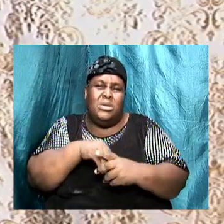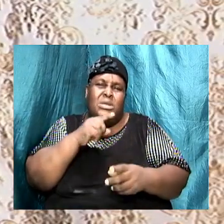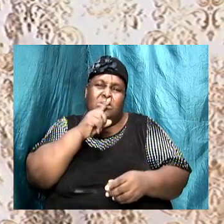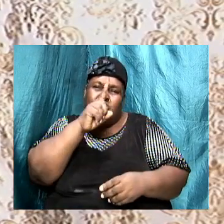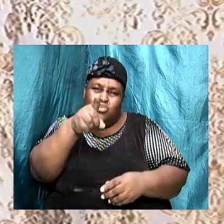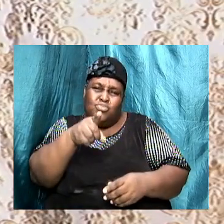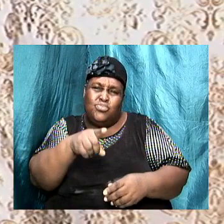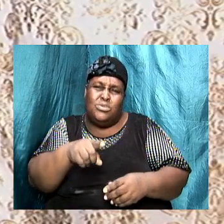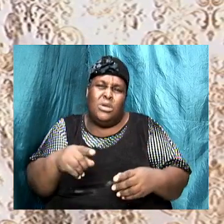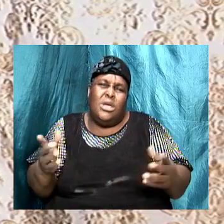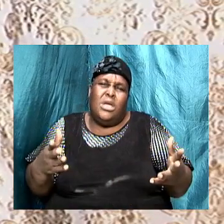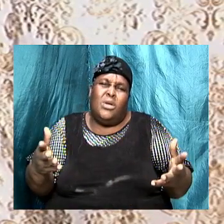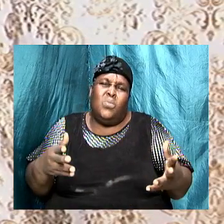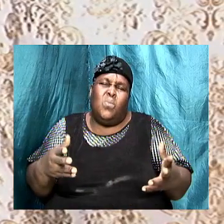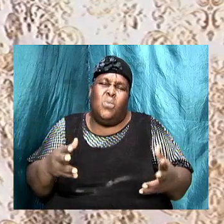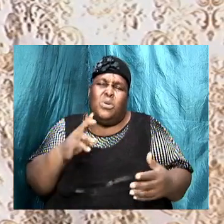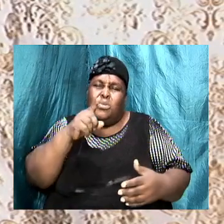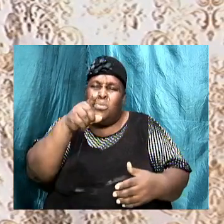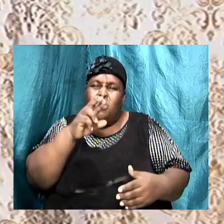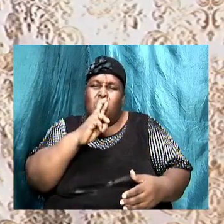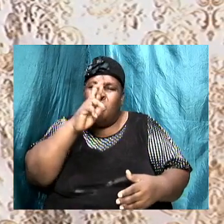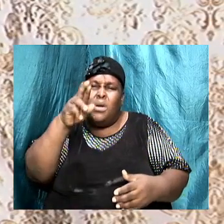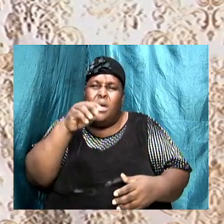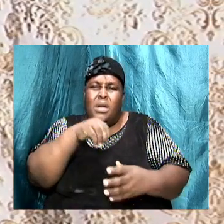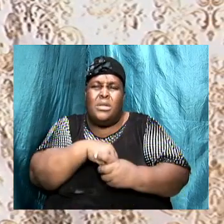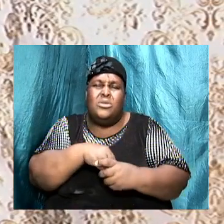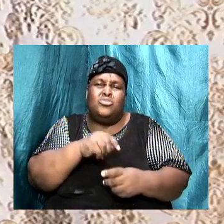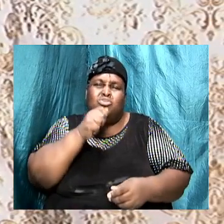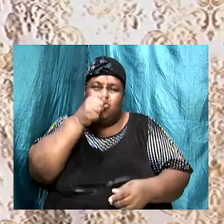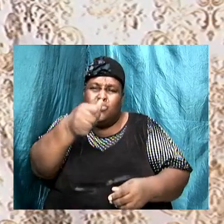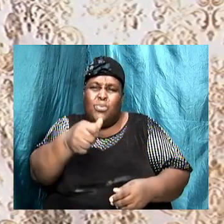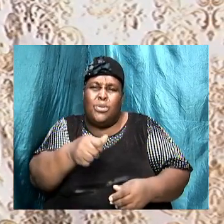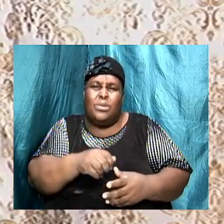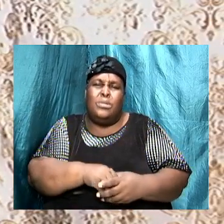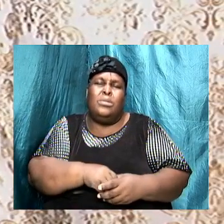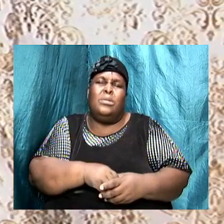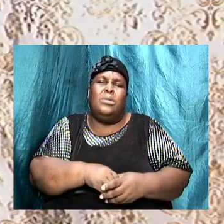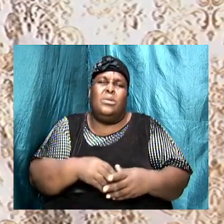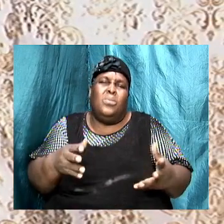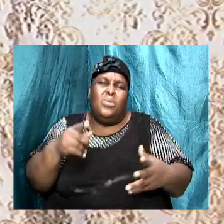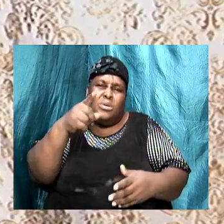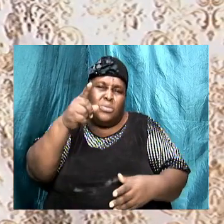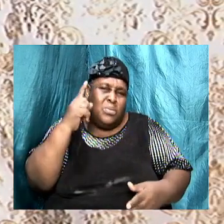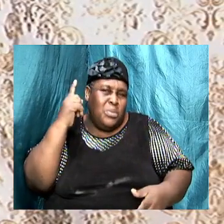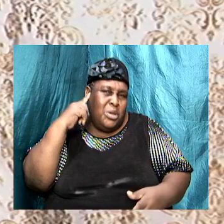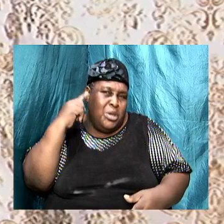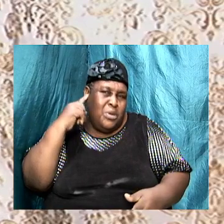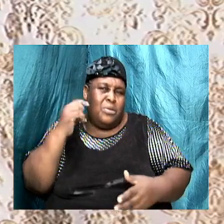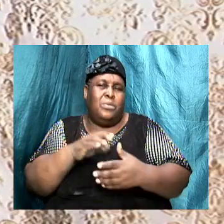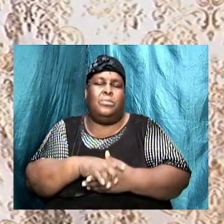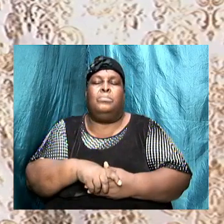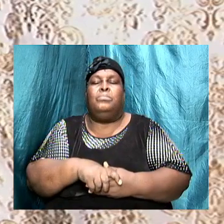and what you are in is sure. What you have been hearing